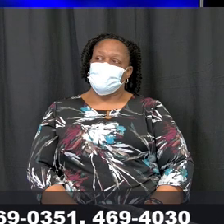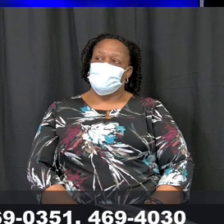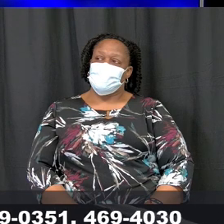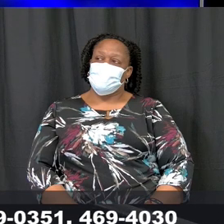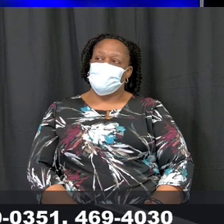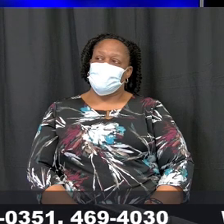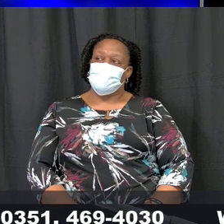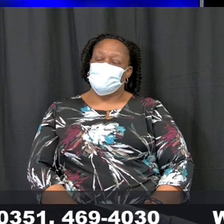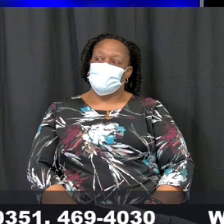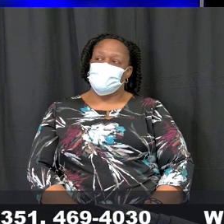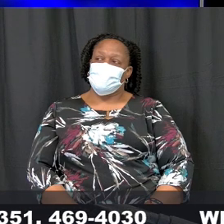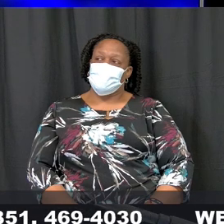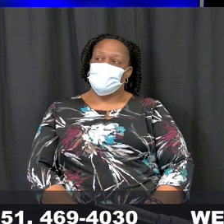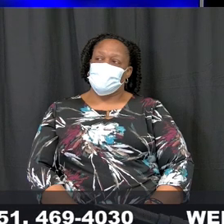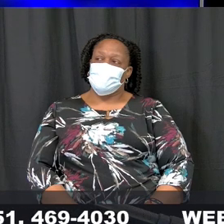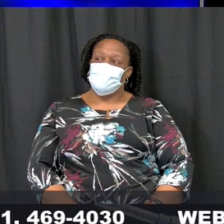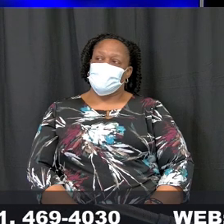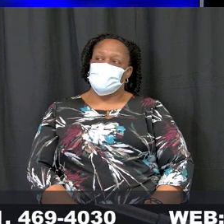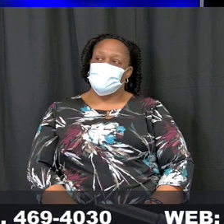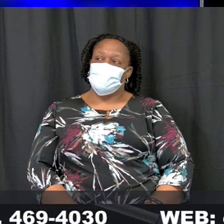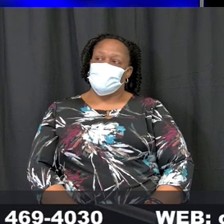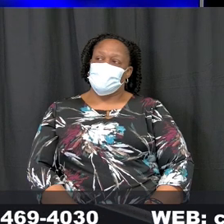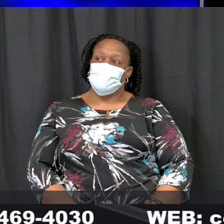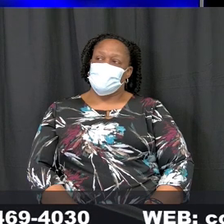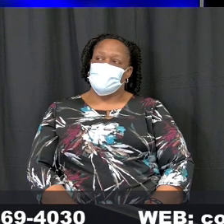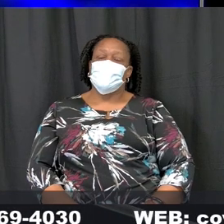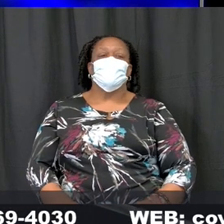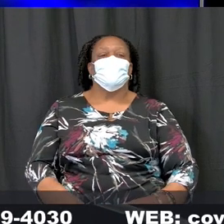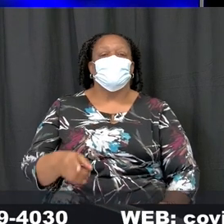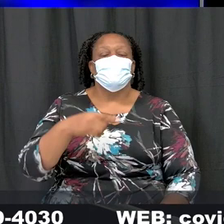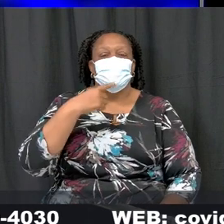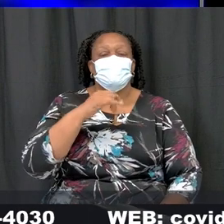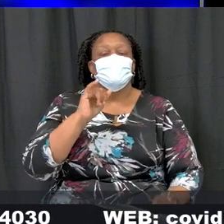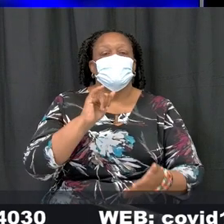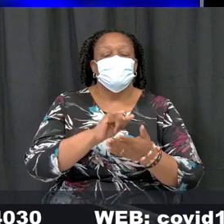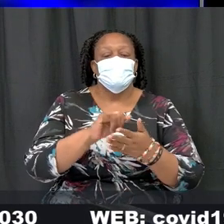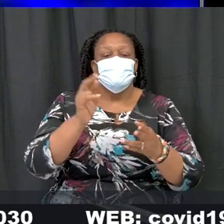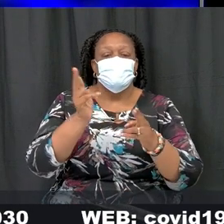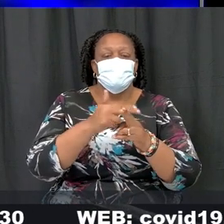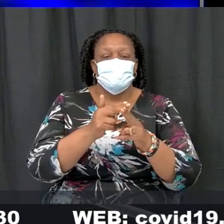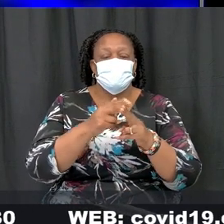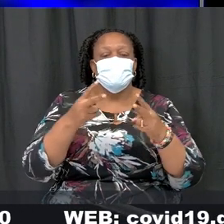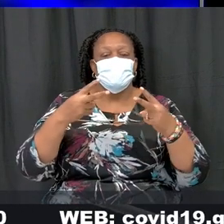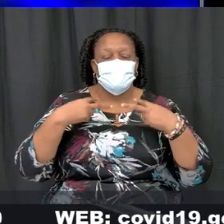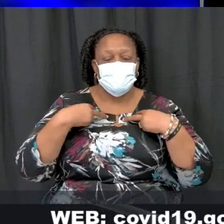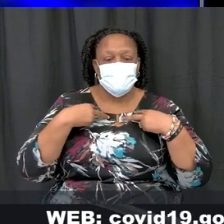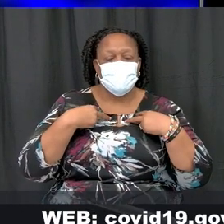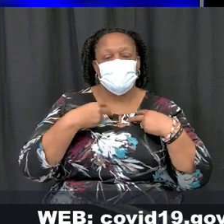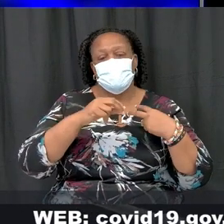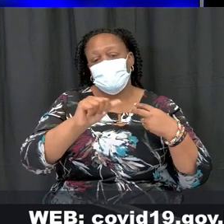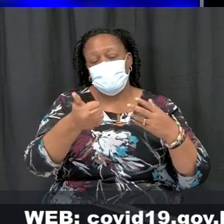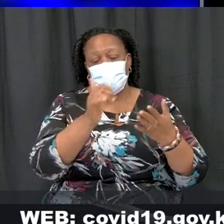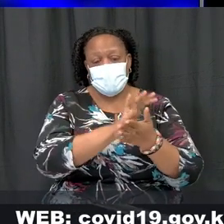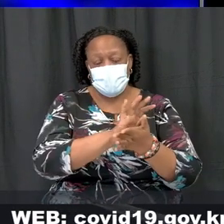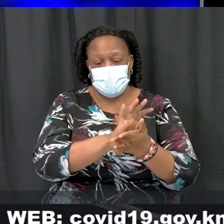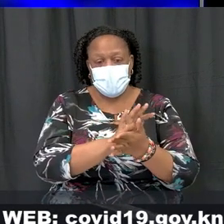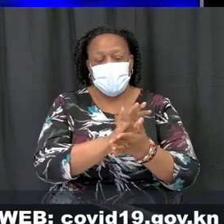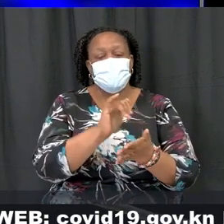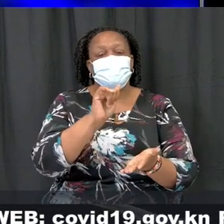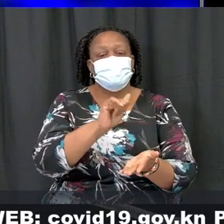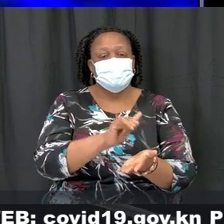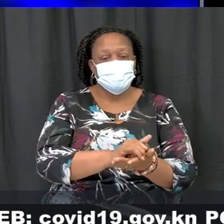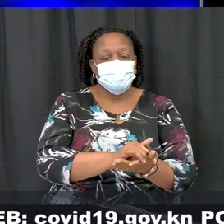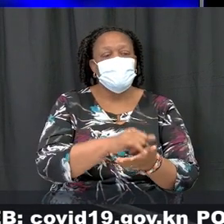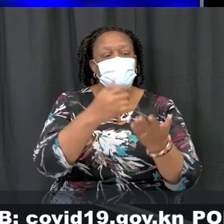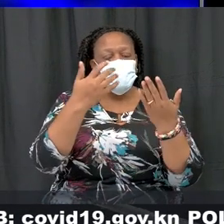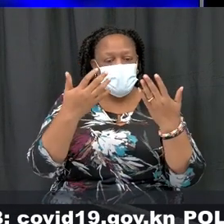isolation release certificate that essentially states by the Office of the Chief Medical Officer that the person would have